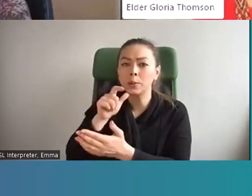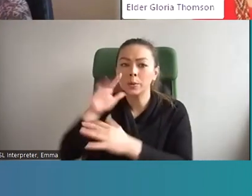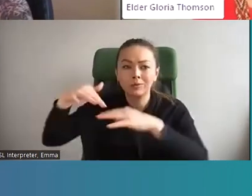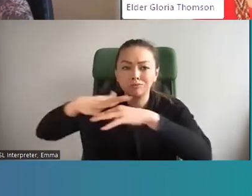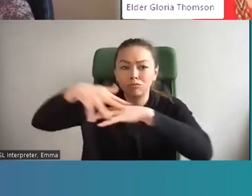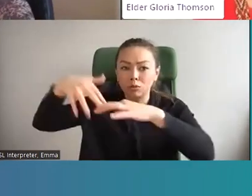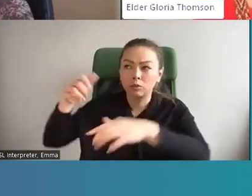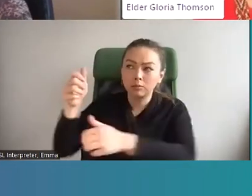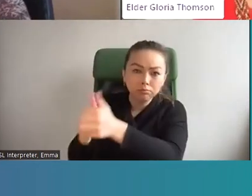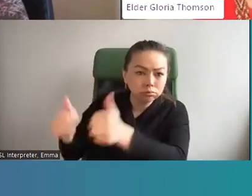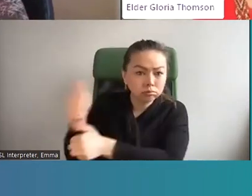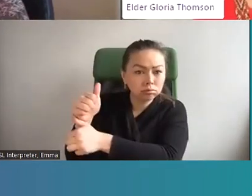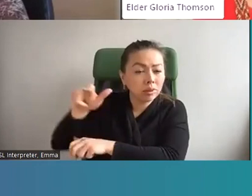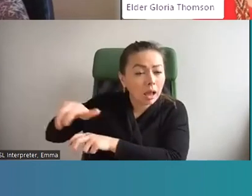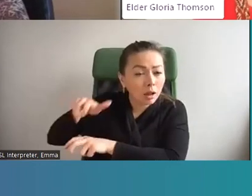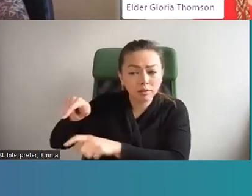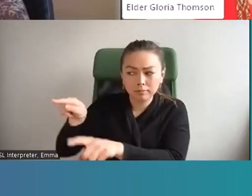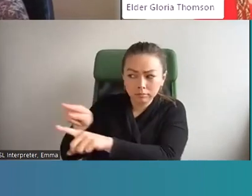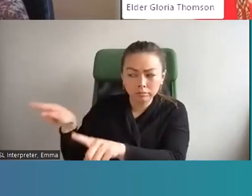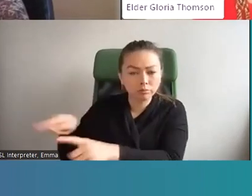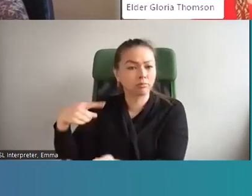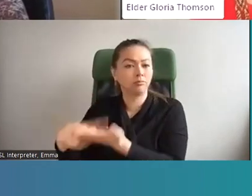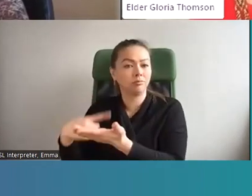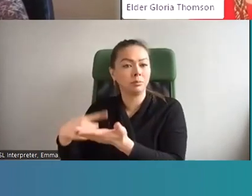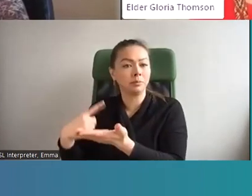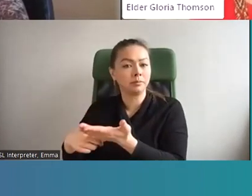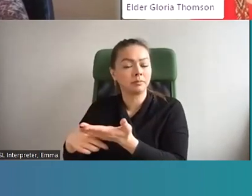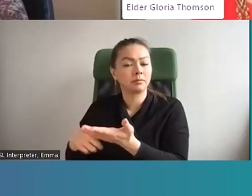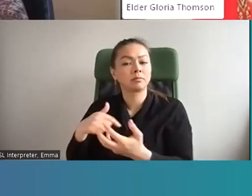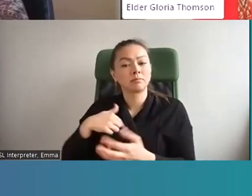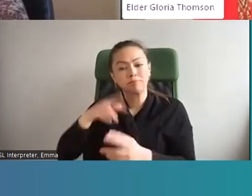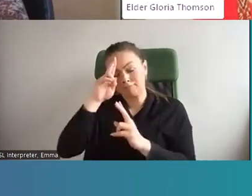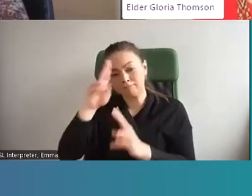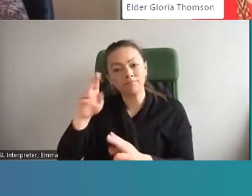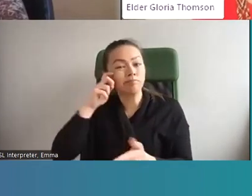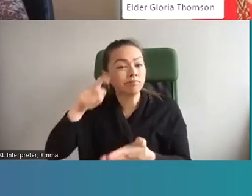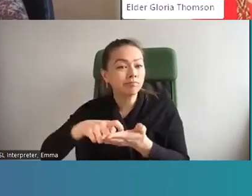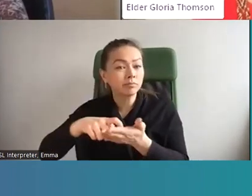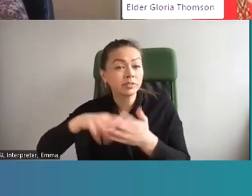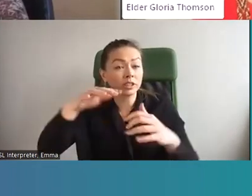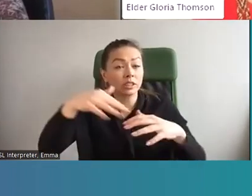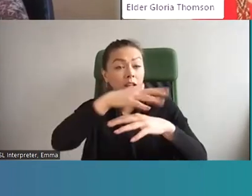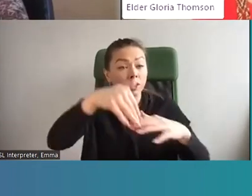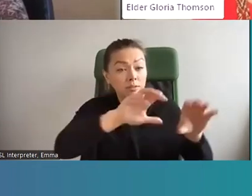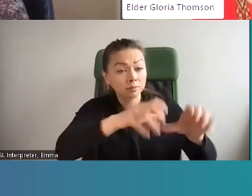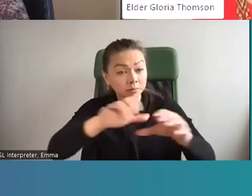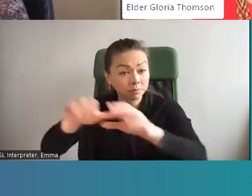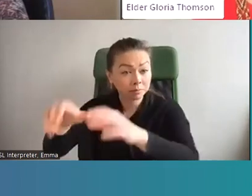want to acknowledge our work is located on the traditional lands of the Anishinaabeg, Haudenosaunee, Lenapeuk, and